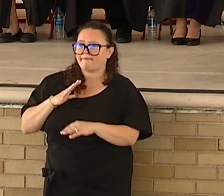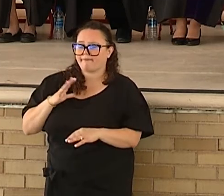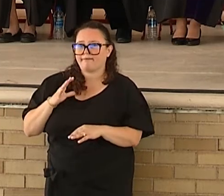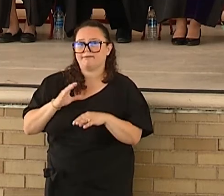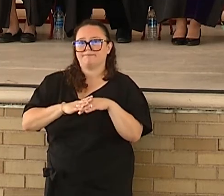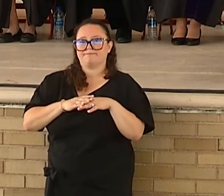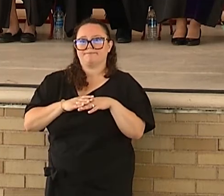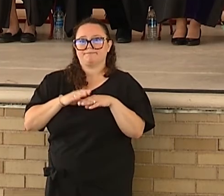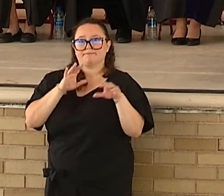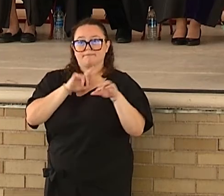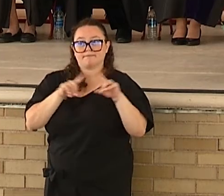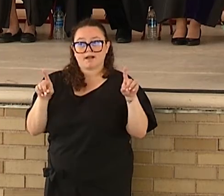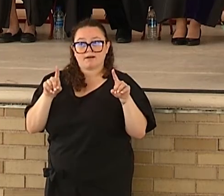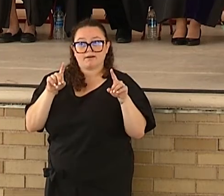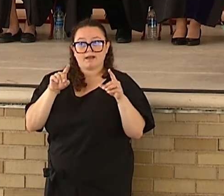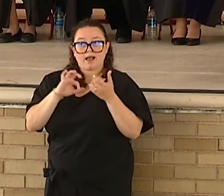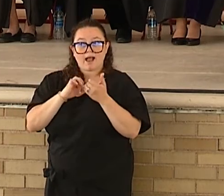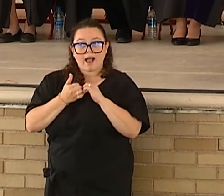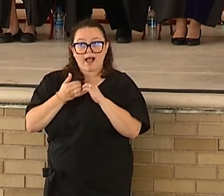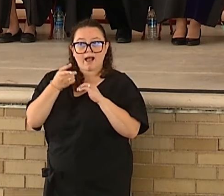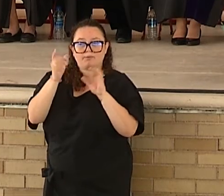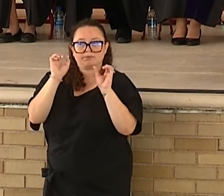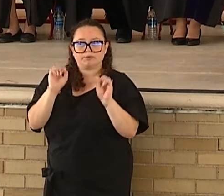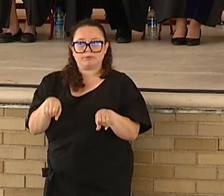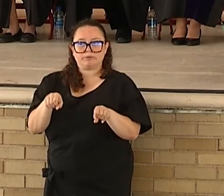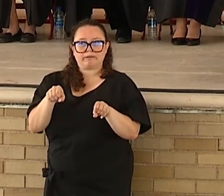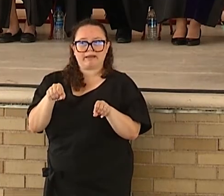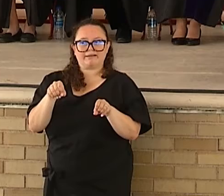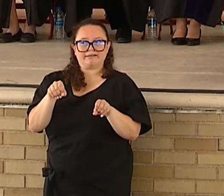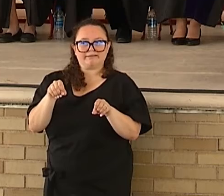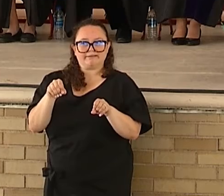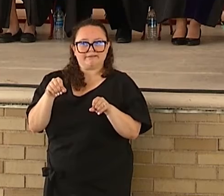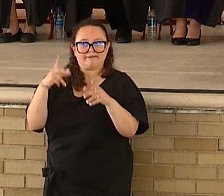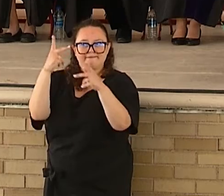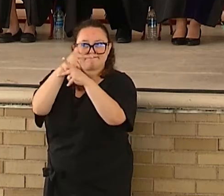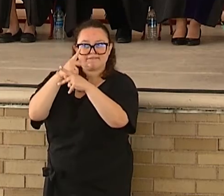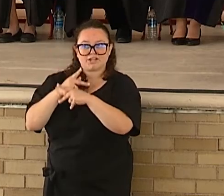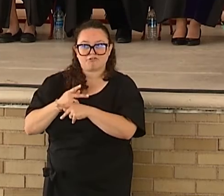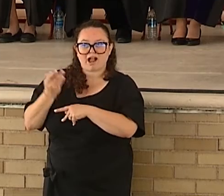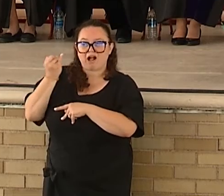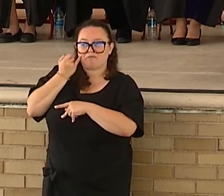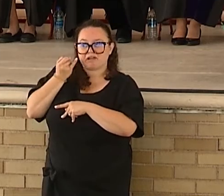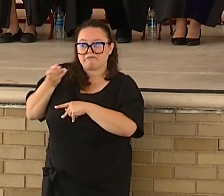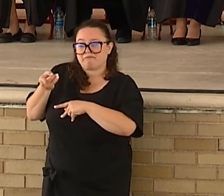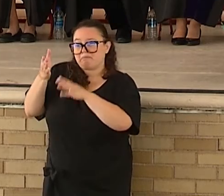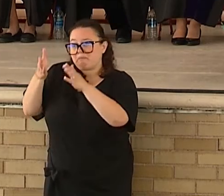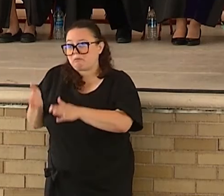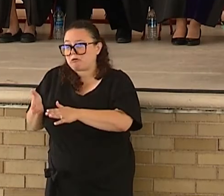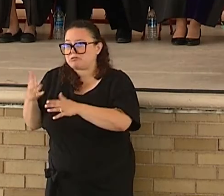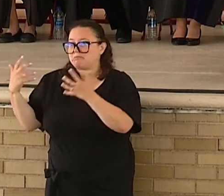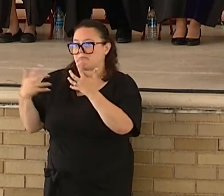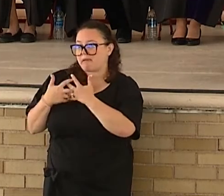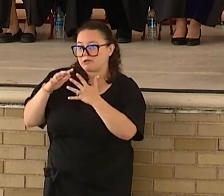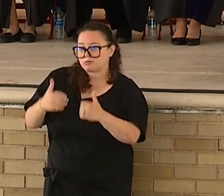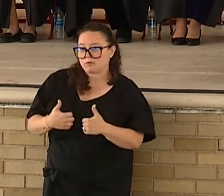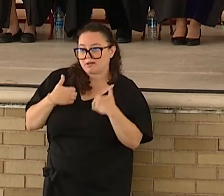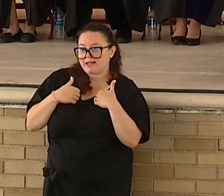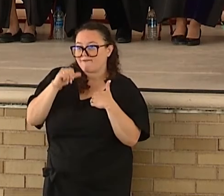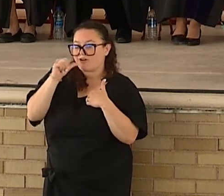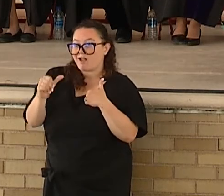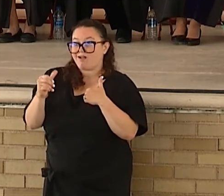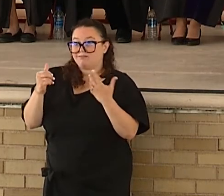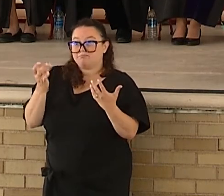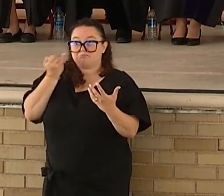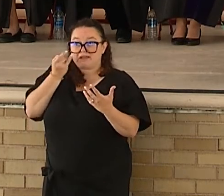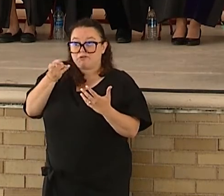tell whether or not this is somebody you maybe need to cut back on the time with. If you can't talk with them honestly about your journey